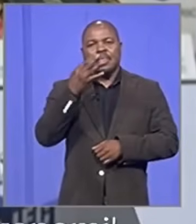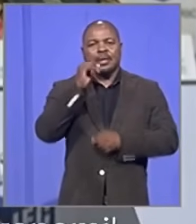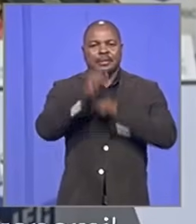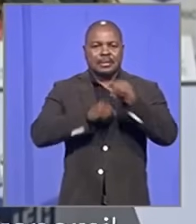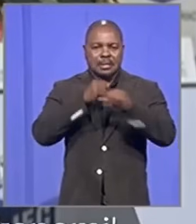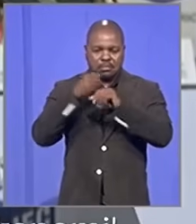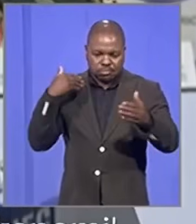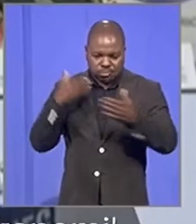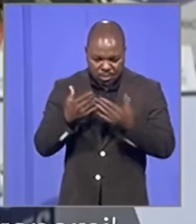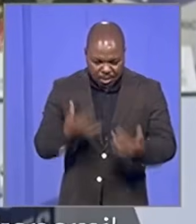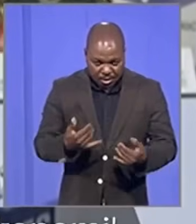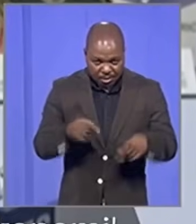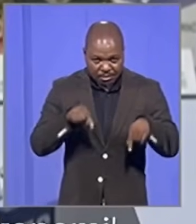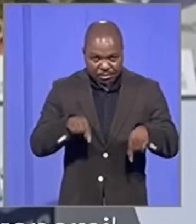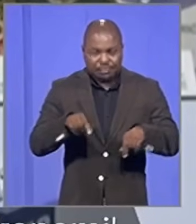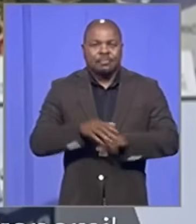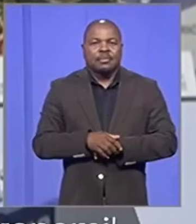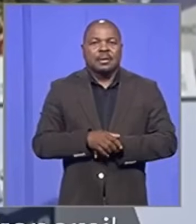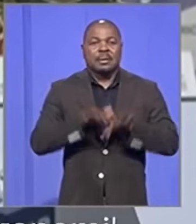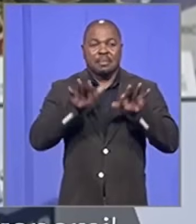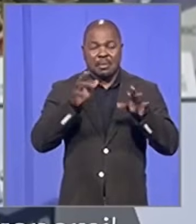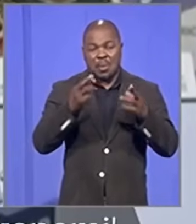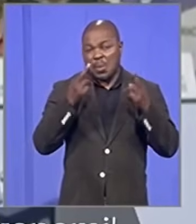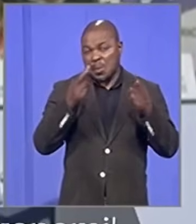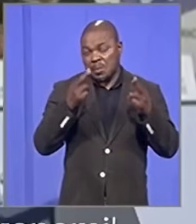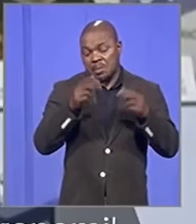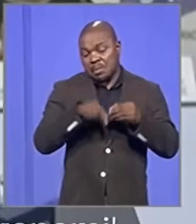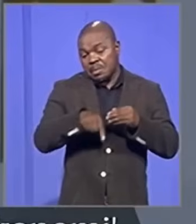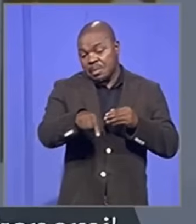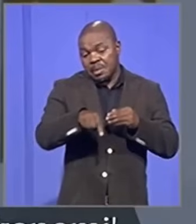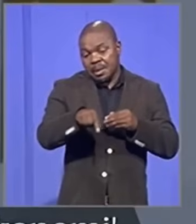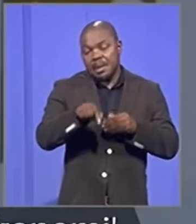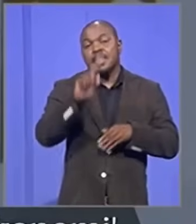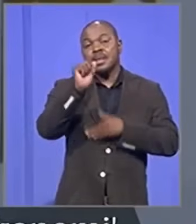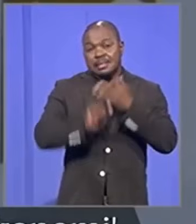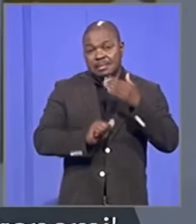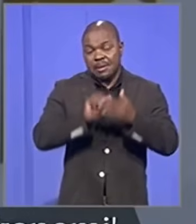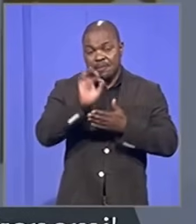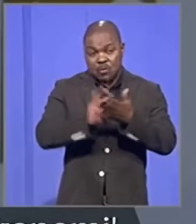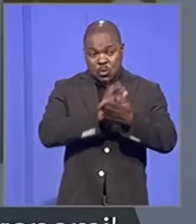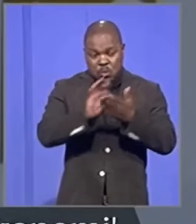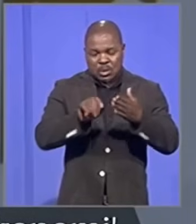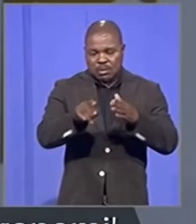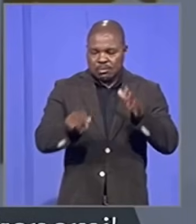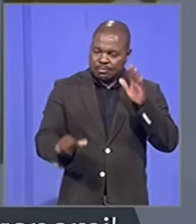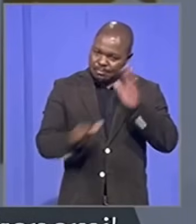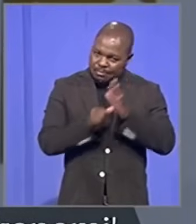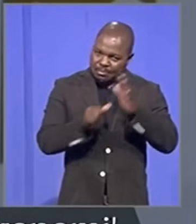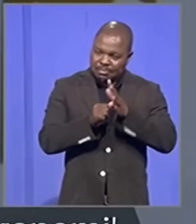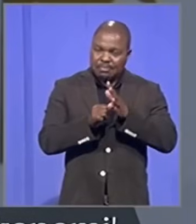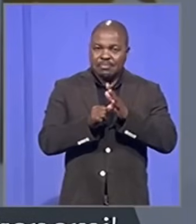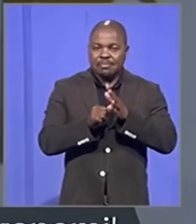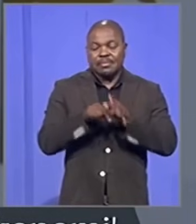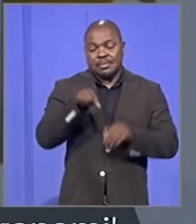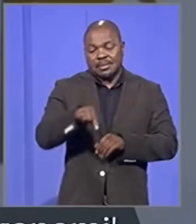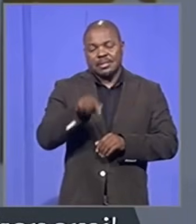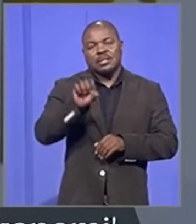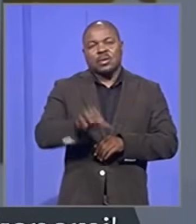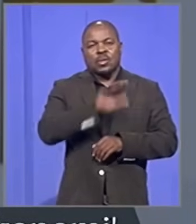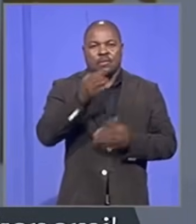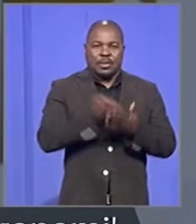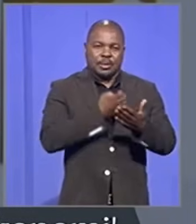fa e sale ka motsi o go solofelwa fa ditlhopho tsa kgwedi e tlang di tla nna botlhokwa thata mo history ya